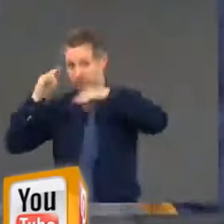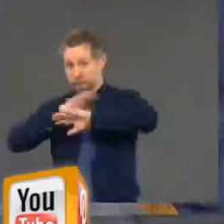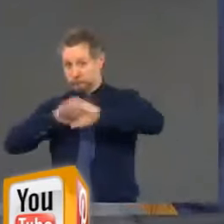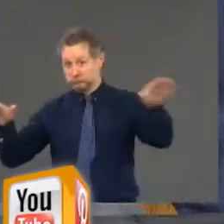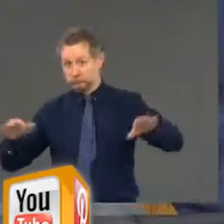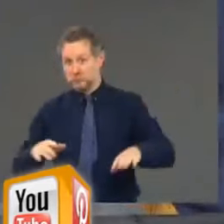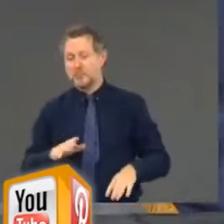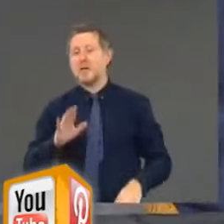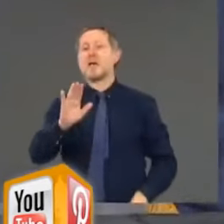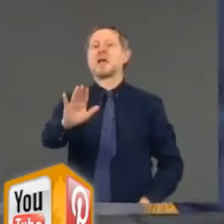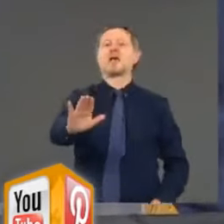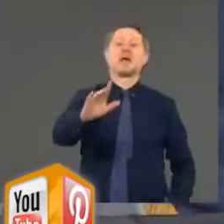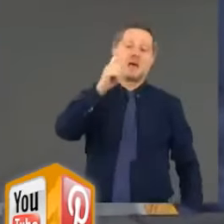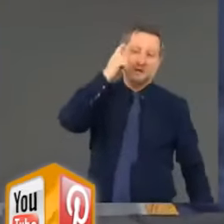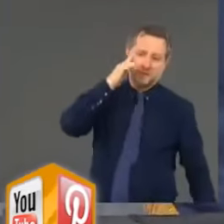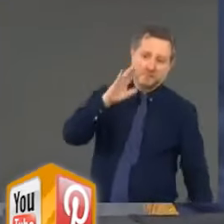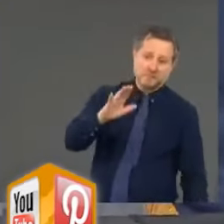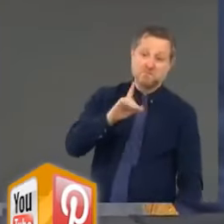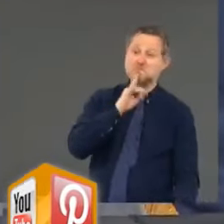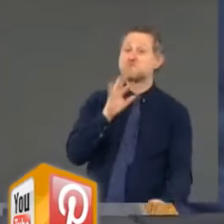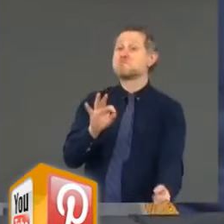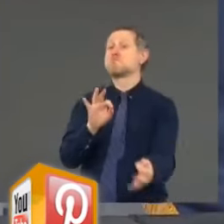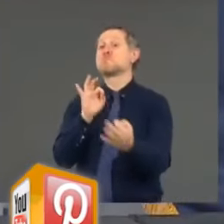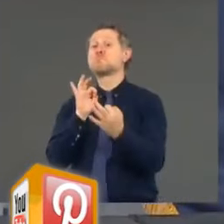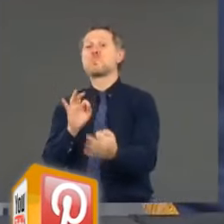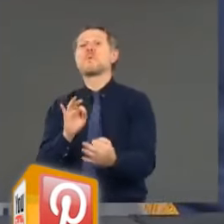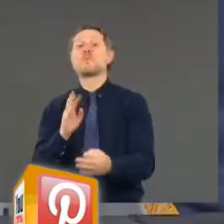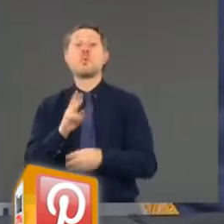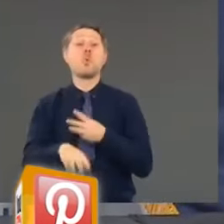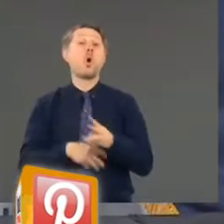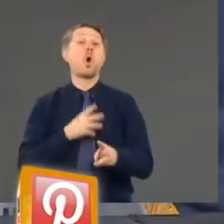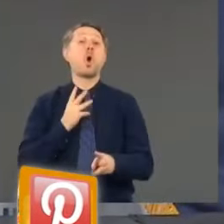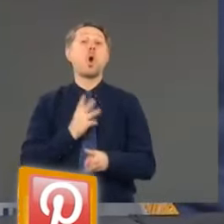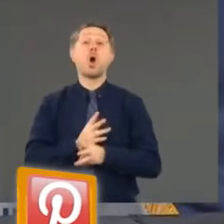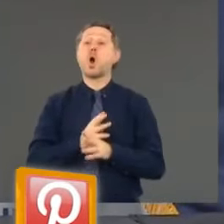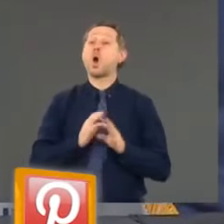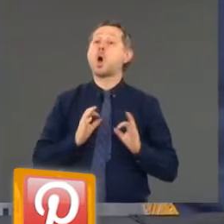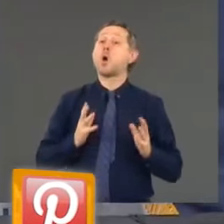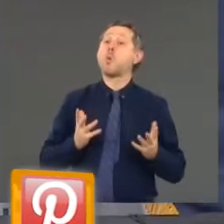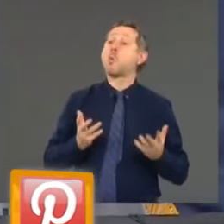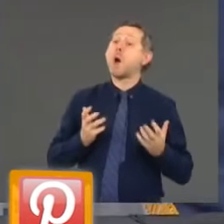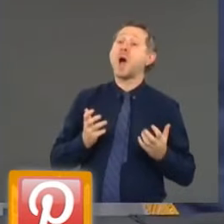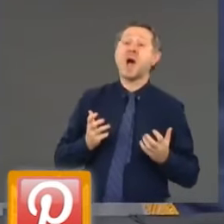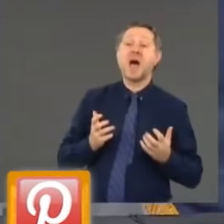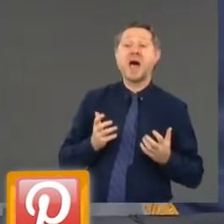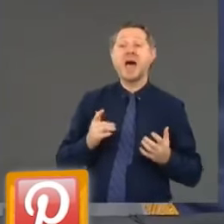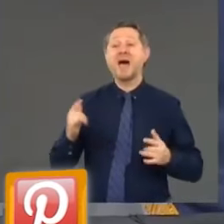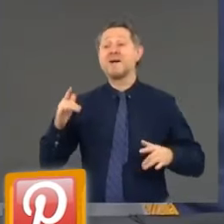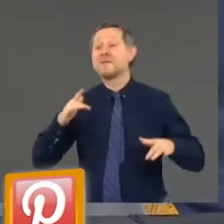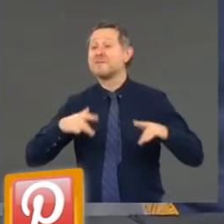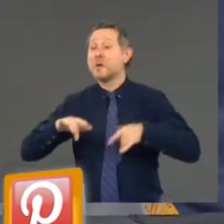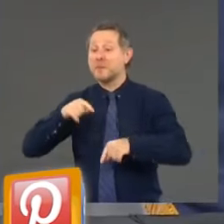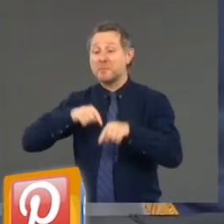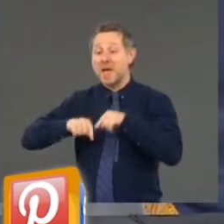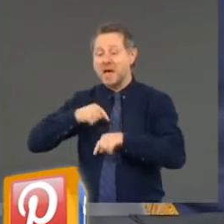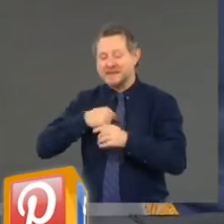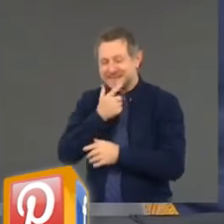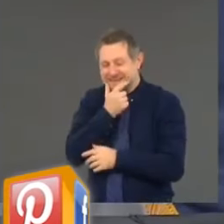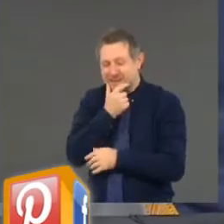well, in a perfect world, and if we have to run the videotape and if we have to get ready for the next